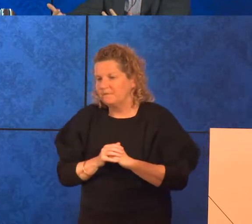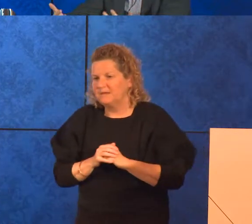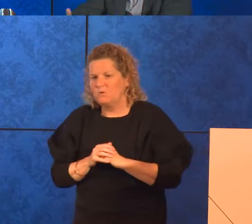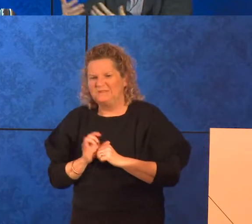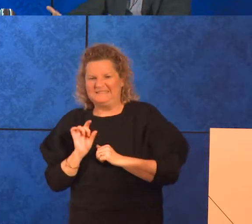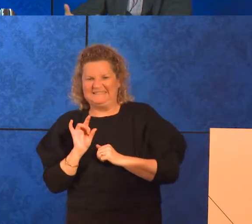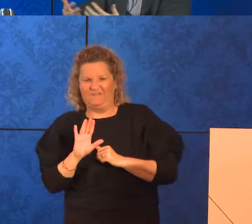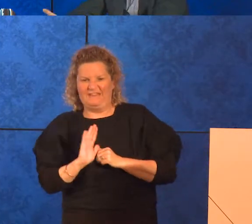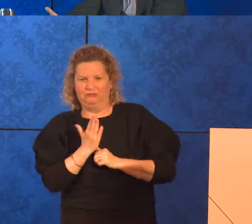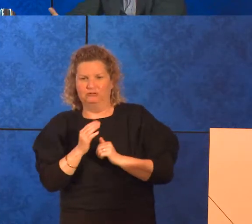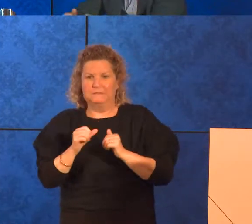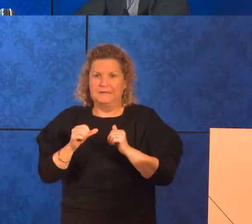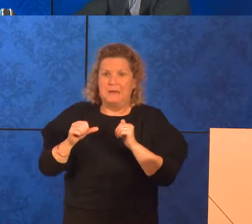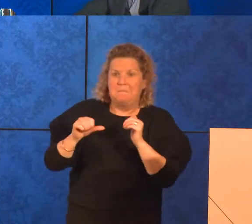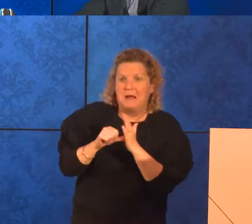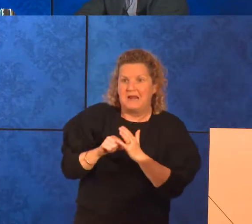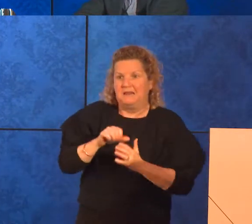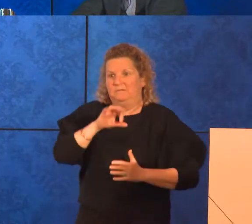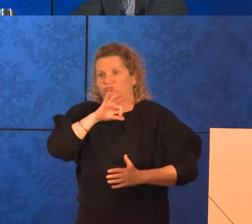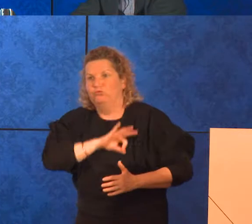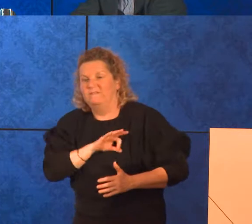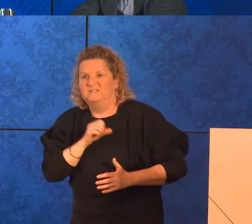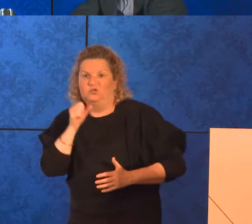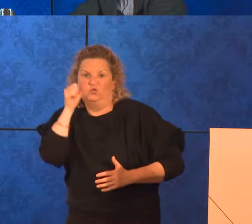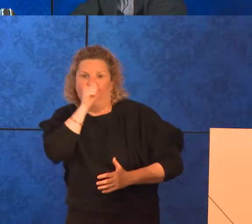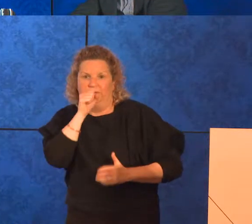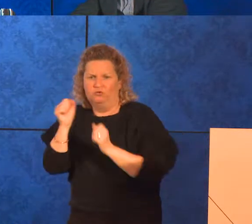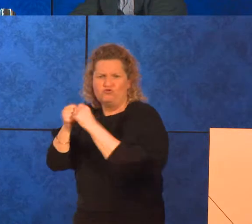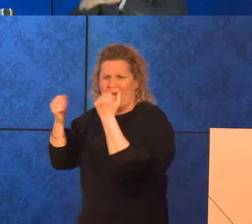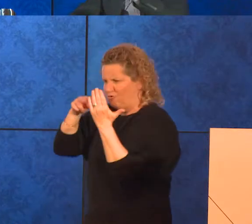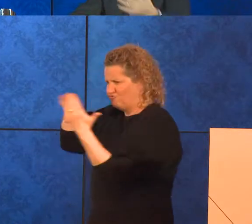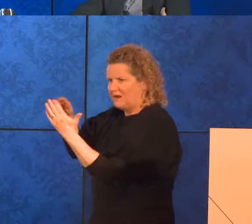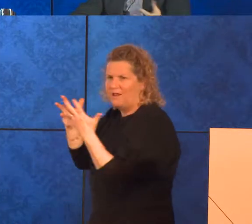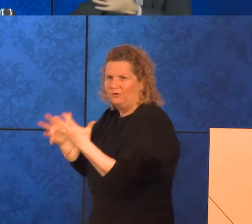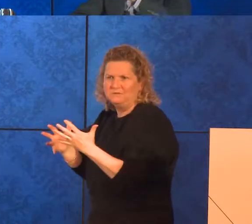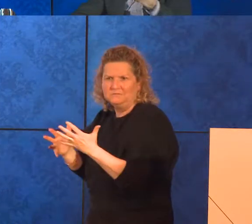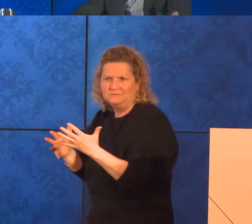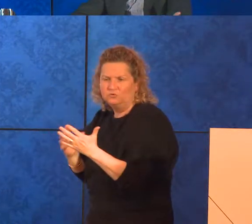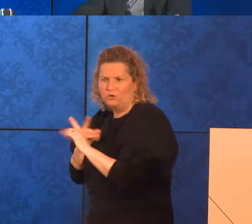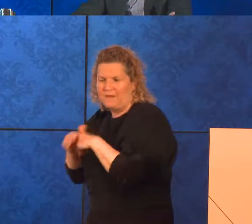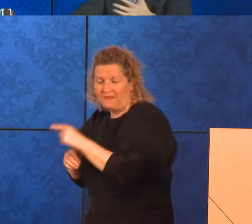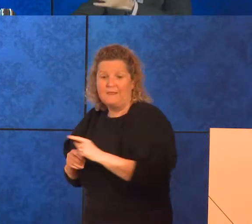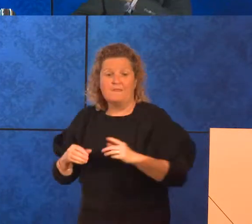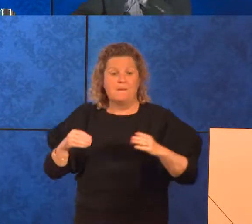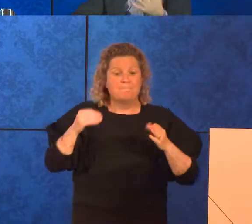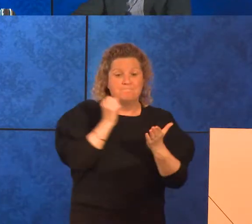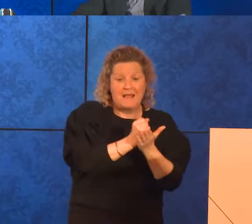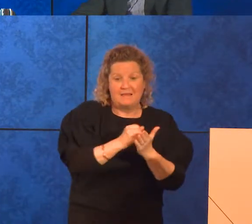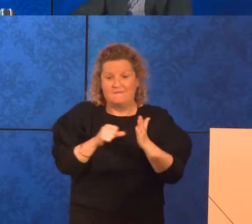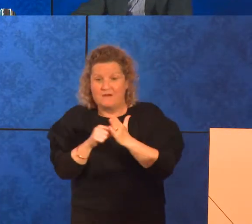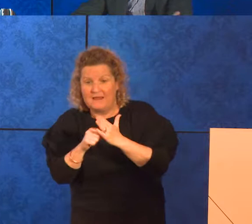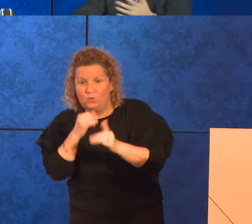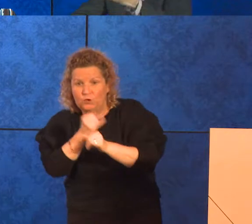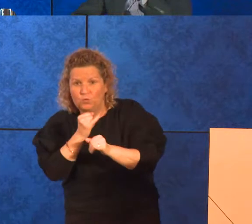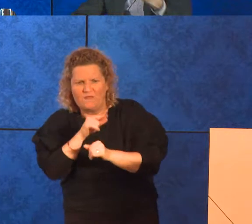self-interest, money, profit, greed. We heard about that in the newspapers. That even though these banks and financial institutions had duties